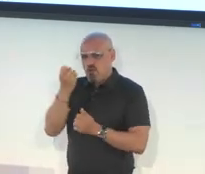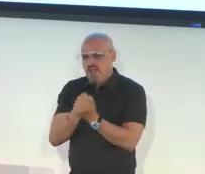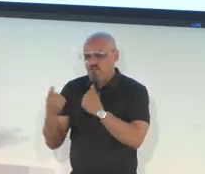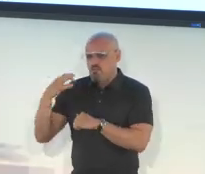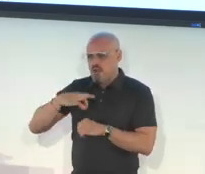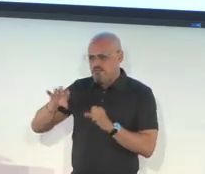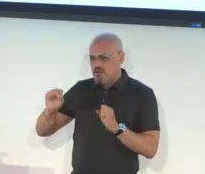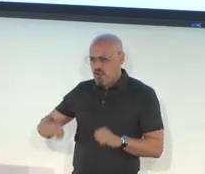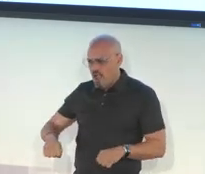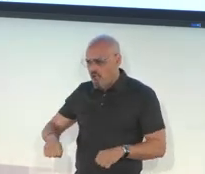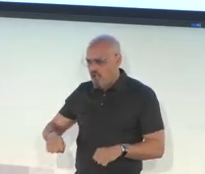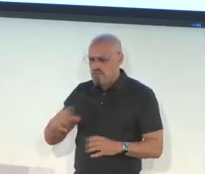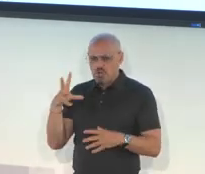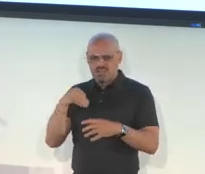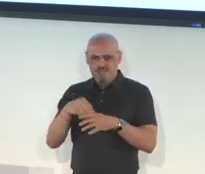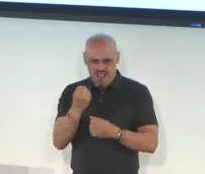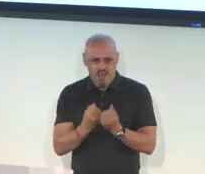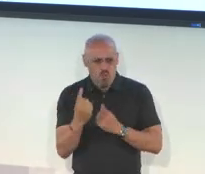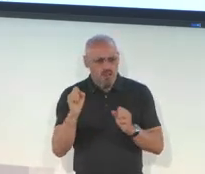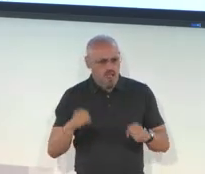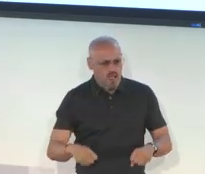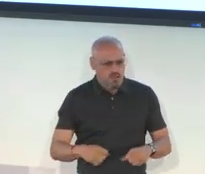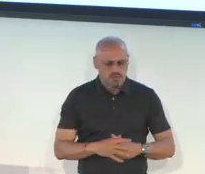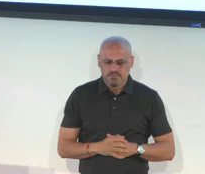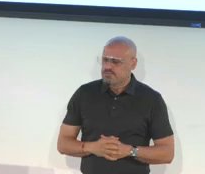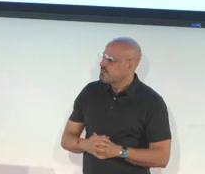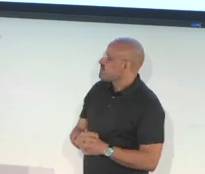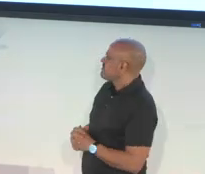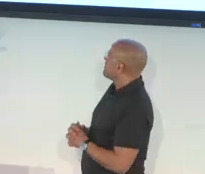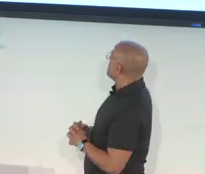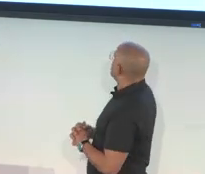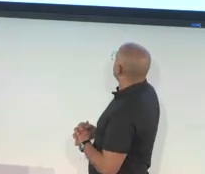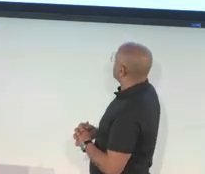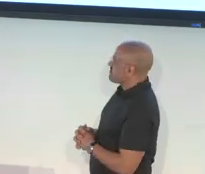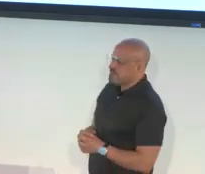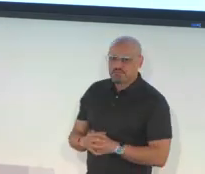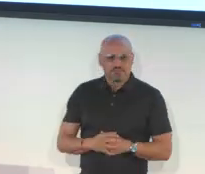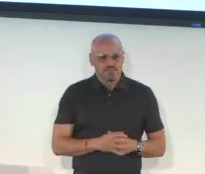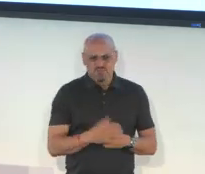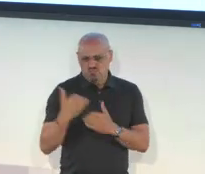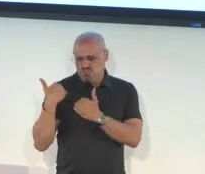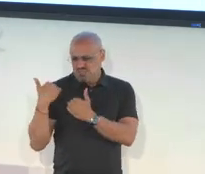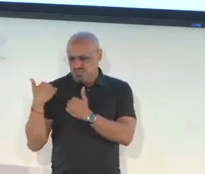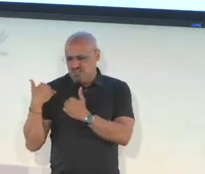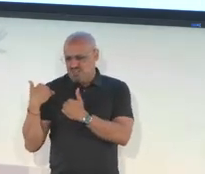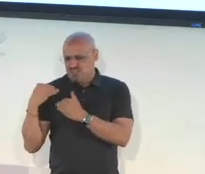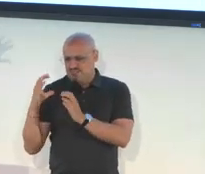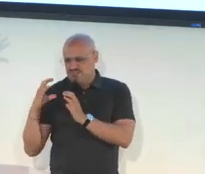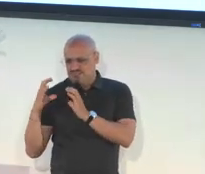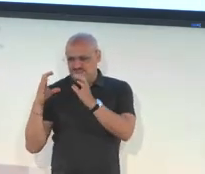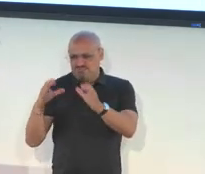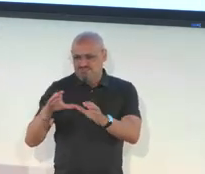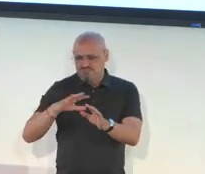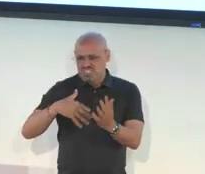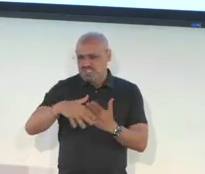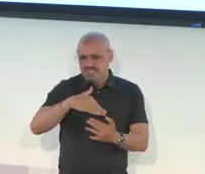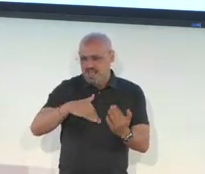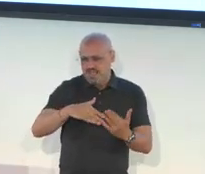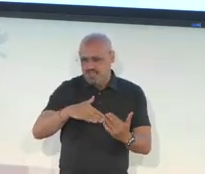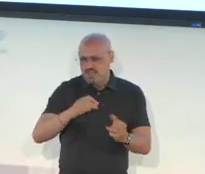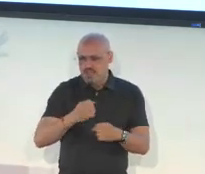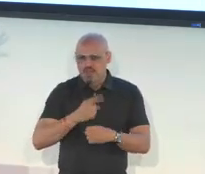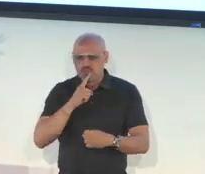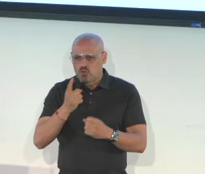benefits from, everyone can participate from. And the responsibility relies on society for ensuring that it